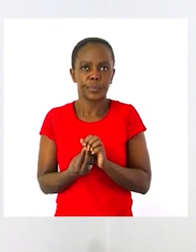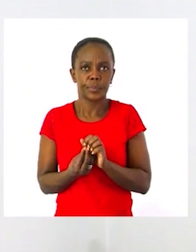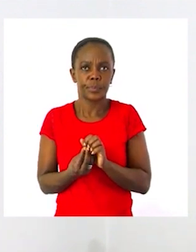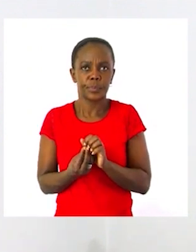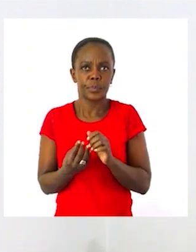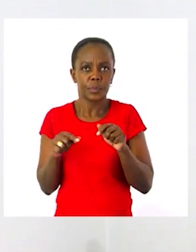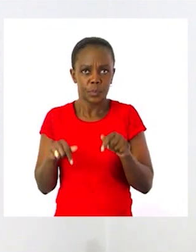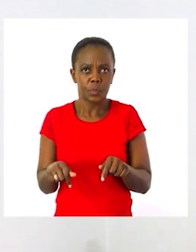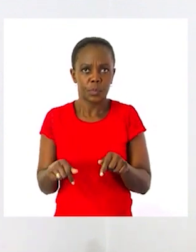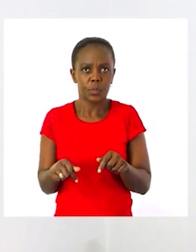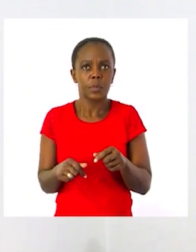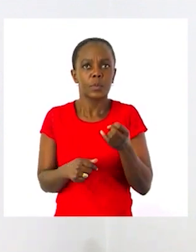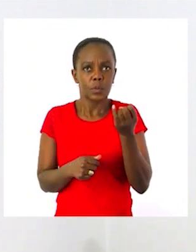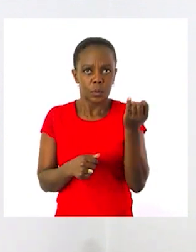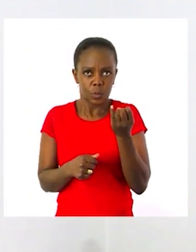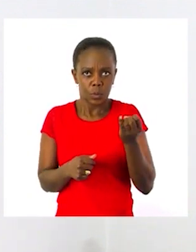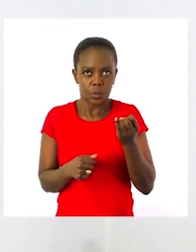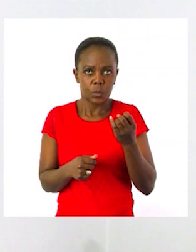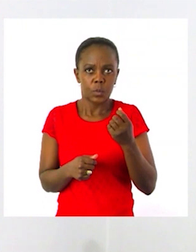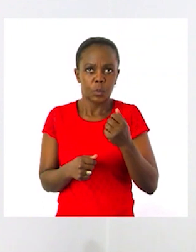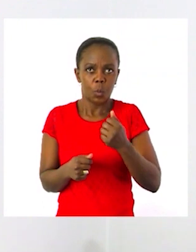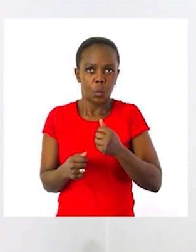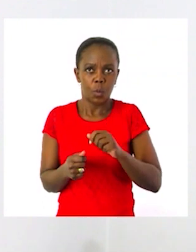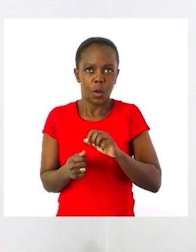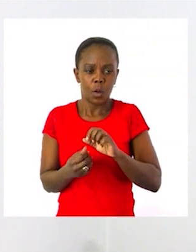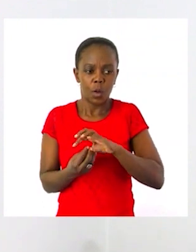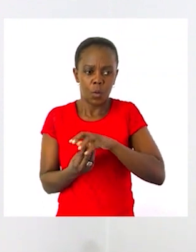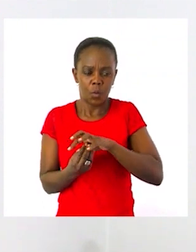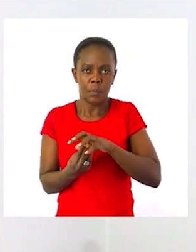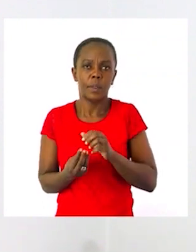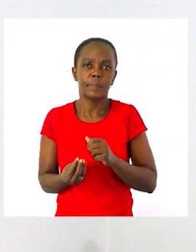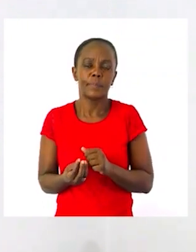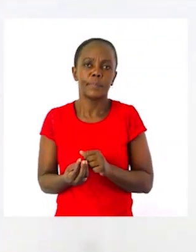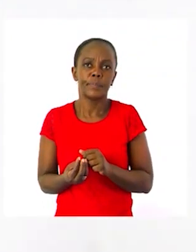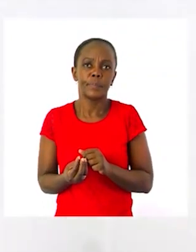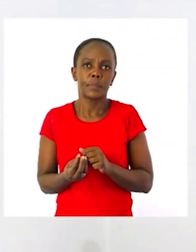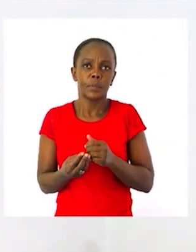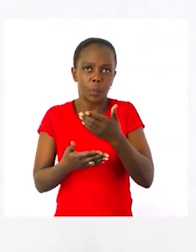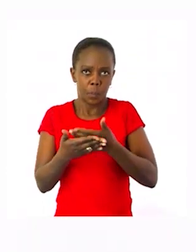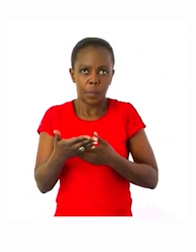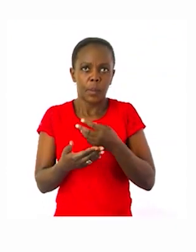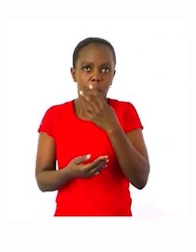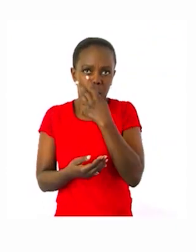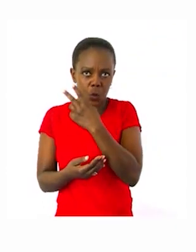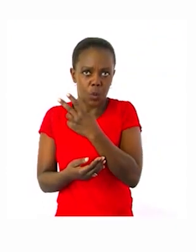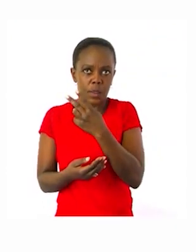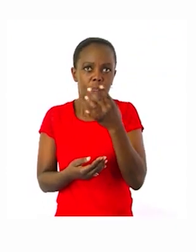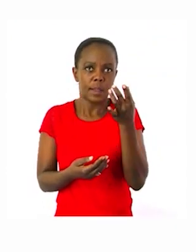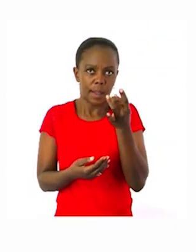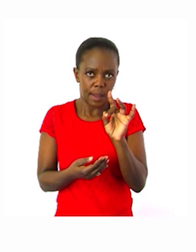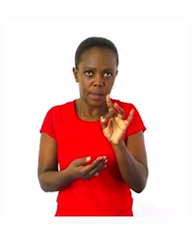Now we are going to draw our own family, and this is found on page